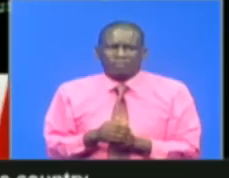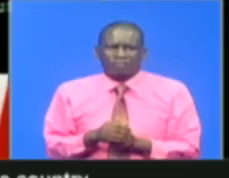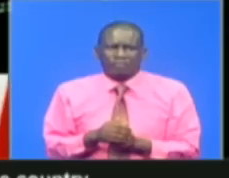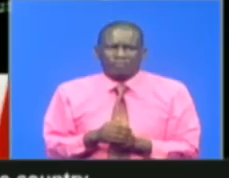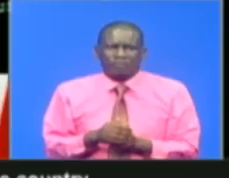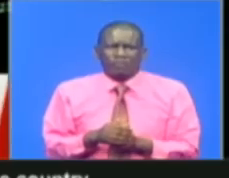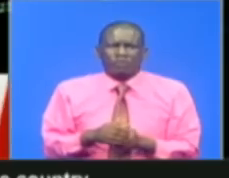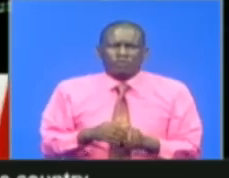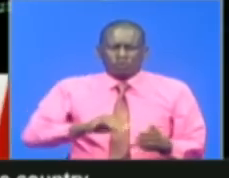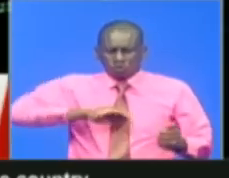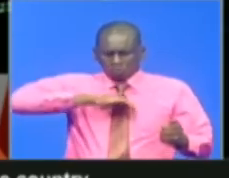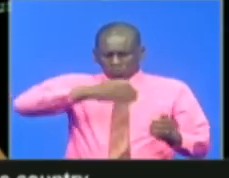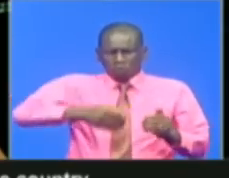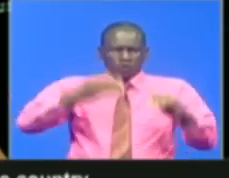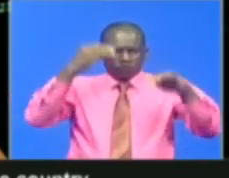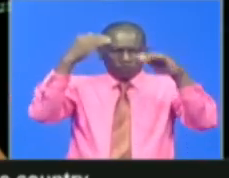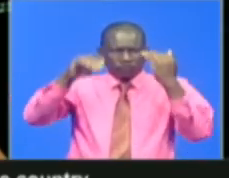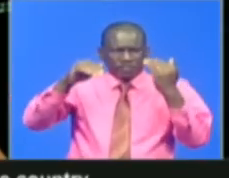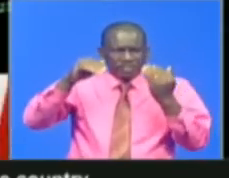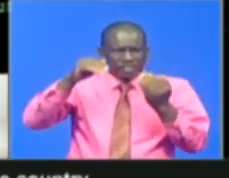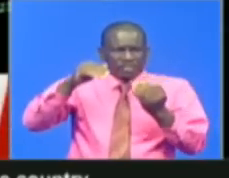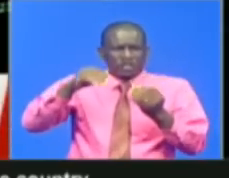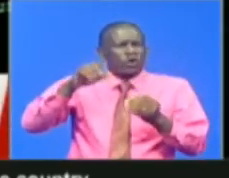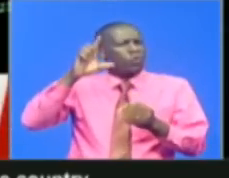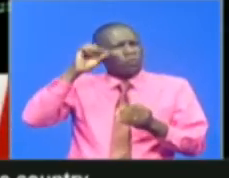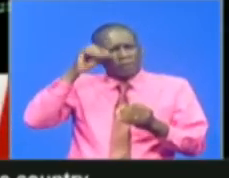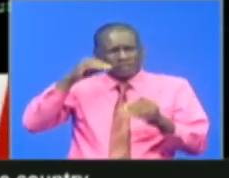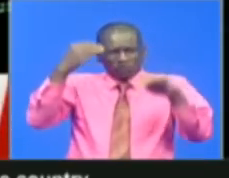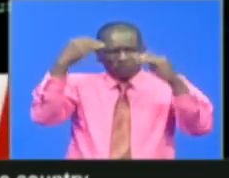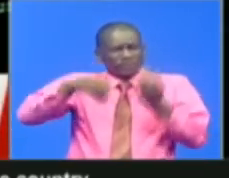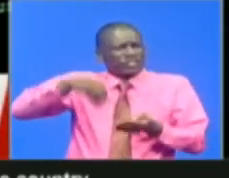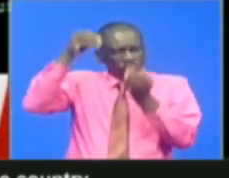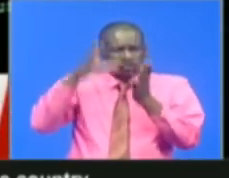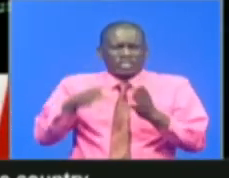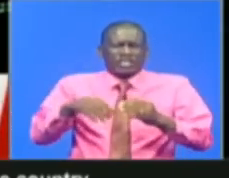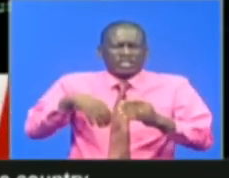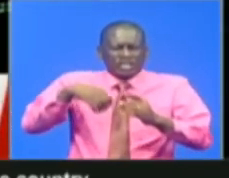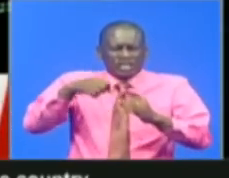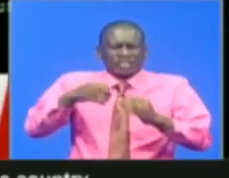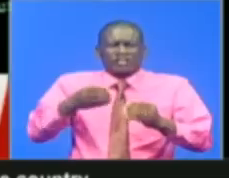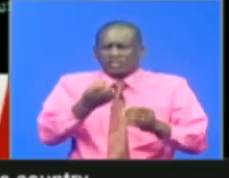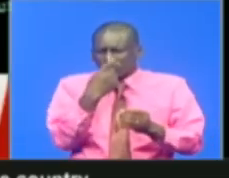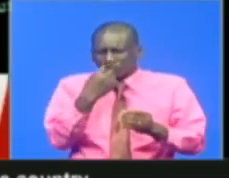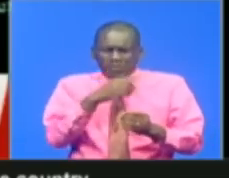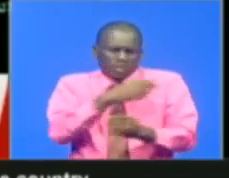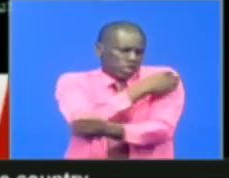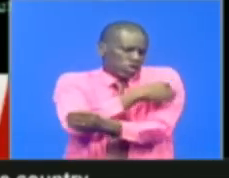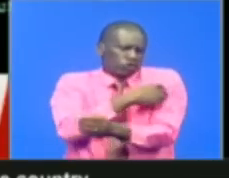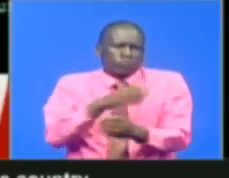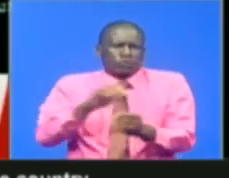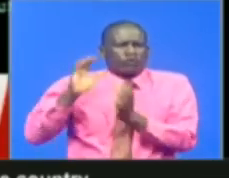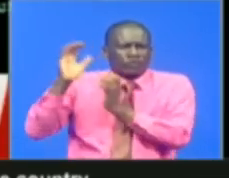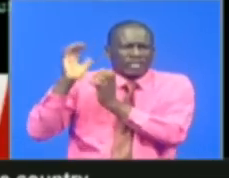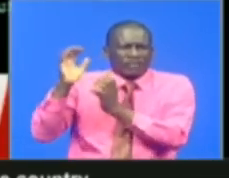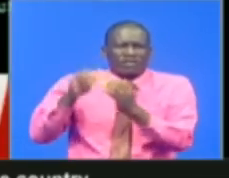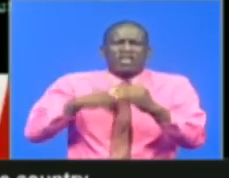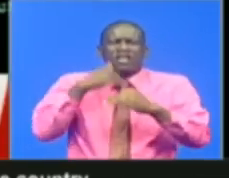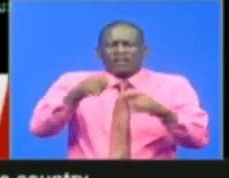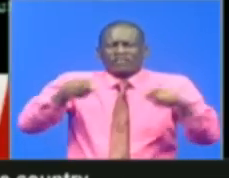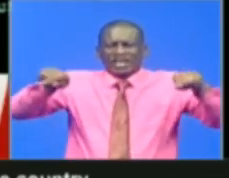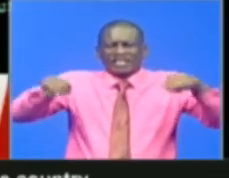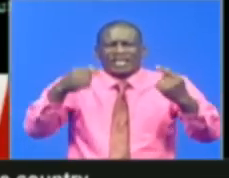A Pwani University student is fighting for her life at the Kilifi County Referral Hospital after she was allegedly attacked by her